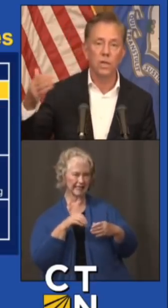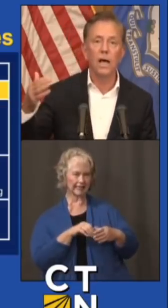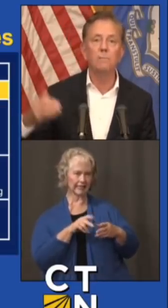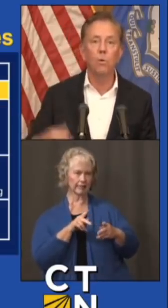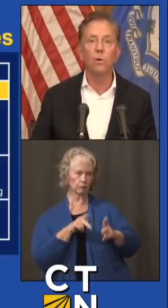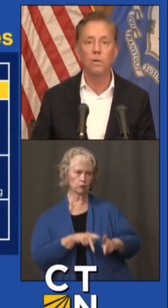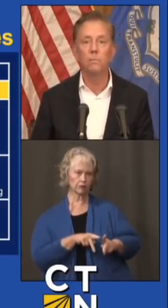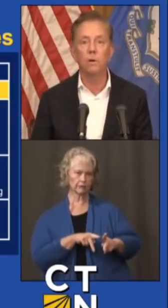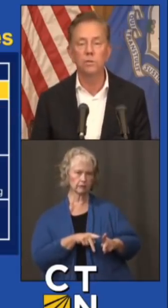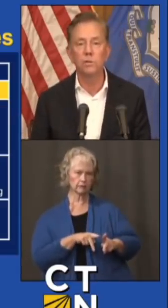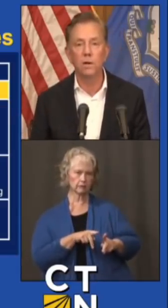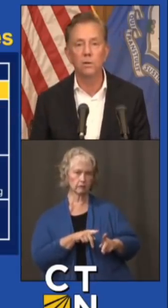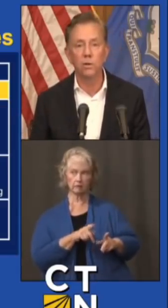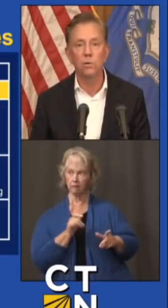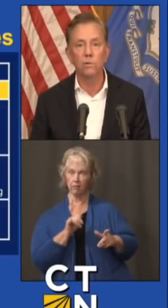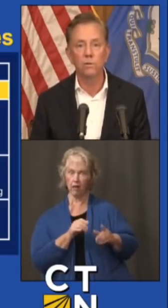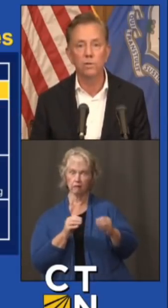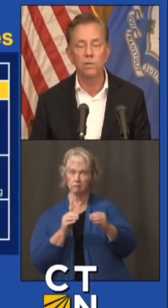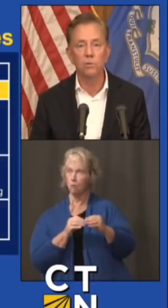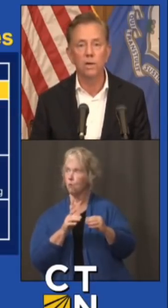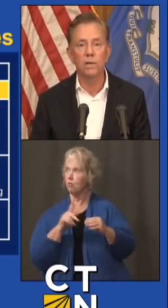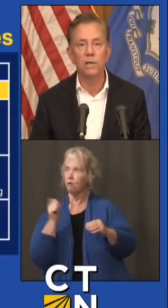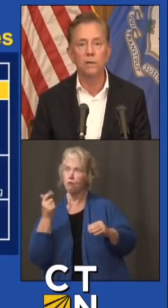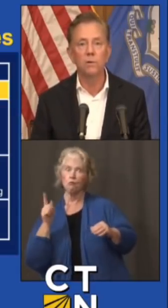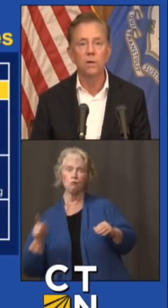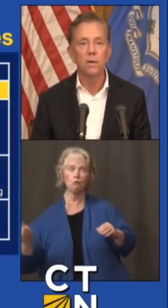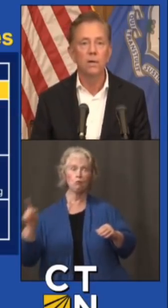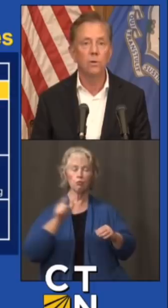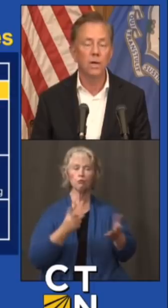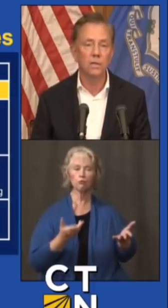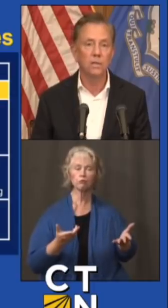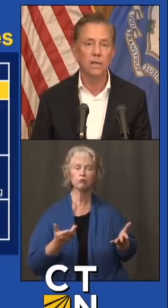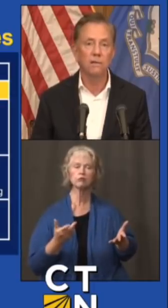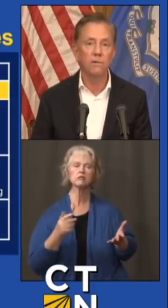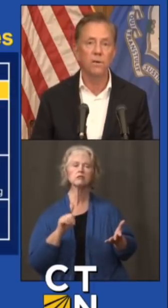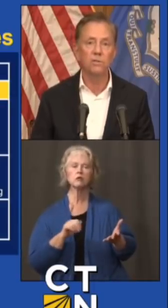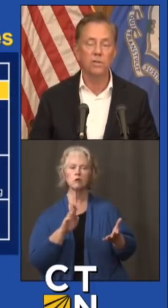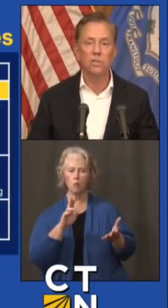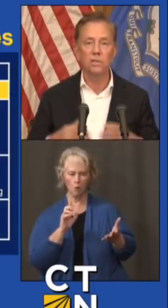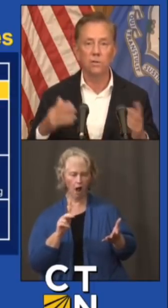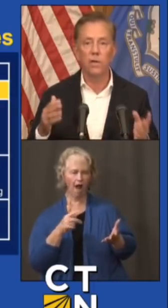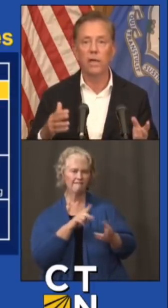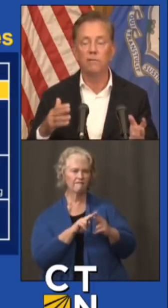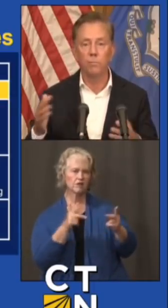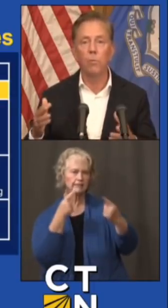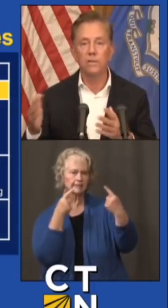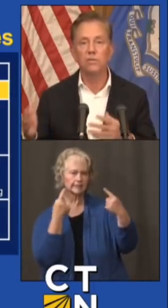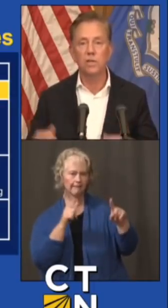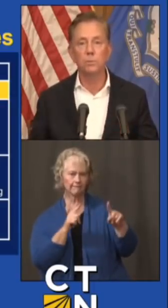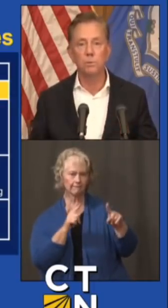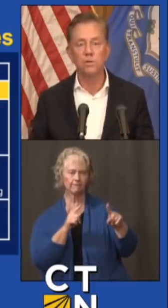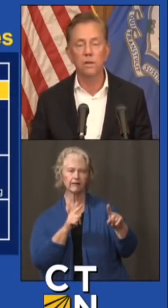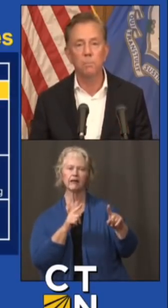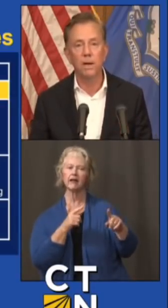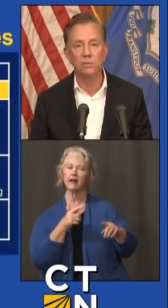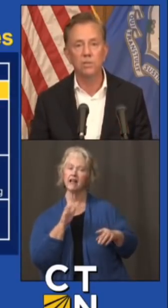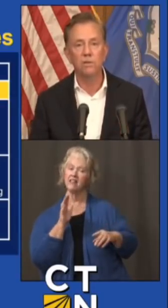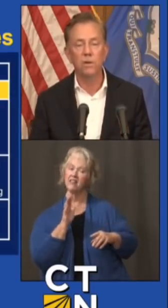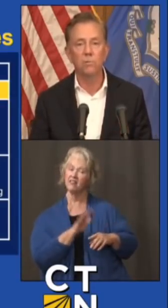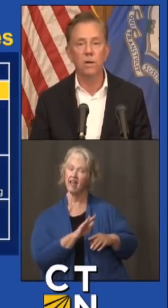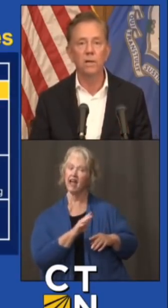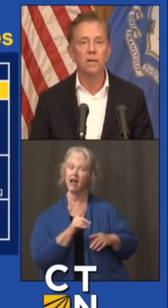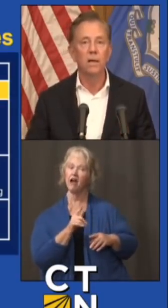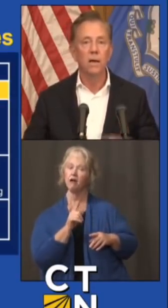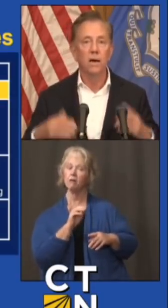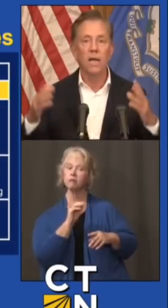is a lot more than most other universities right now. UConn done that very successfully. They have a 0.6%